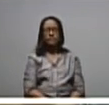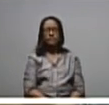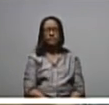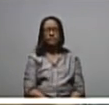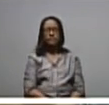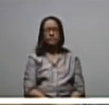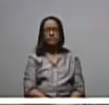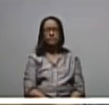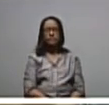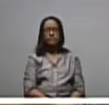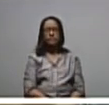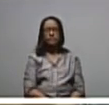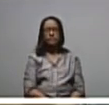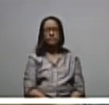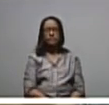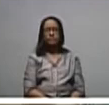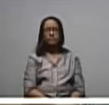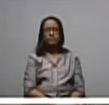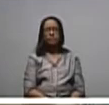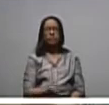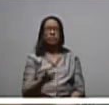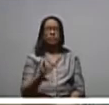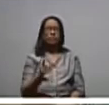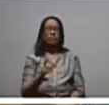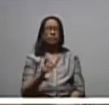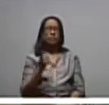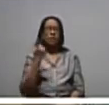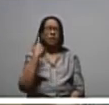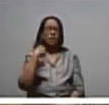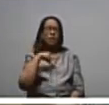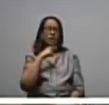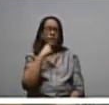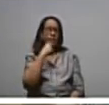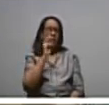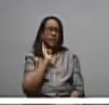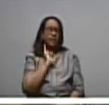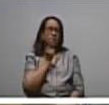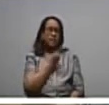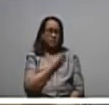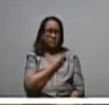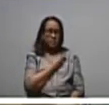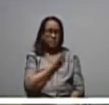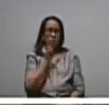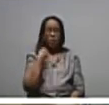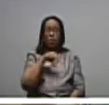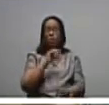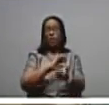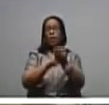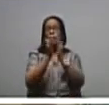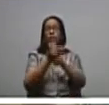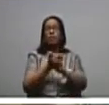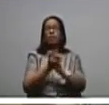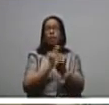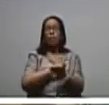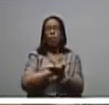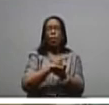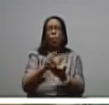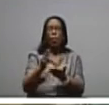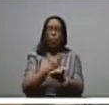Excuse me. We are told that we become holy and